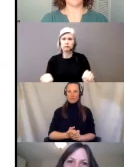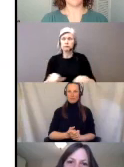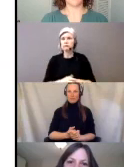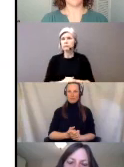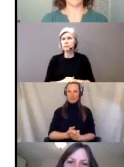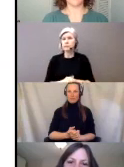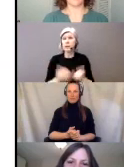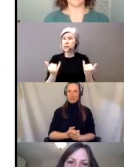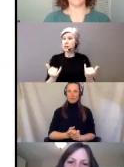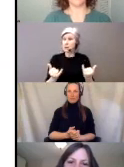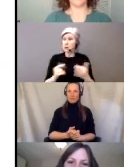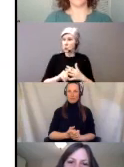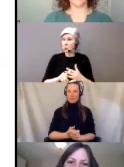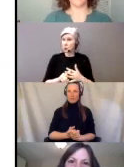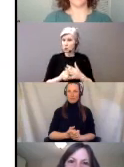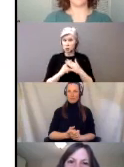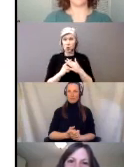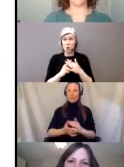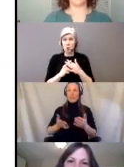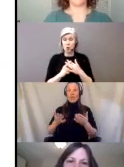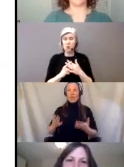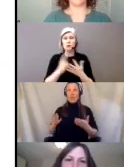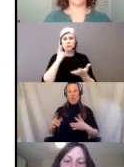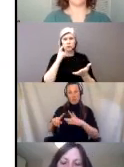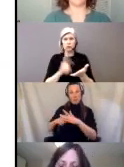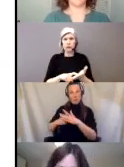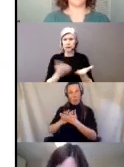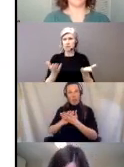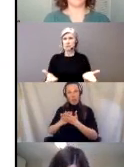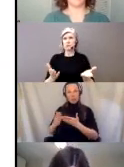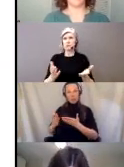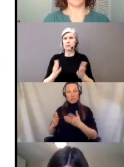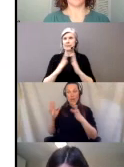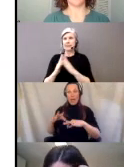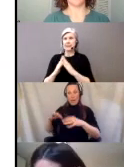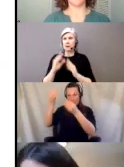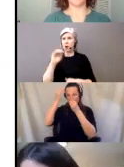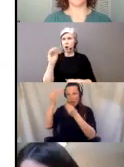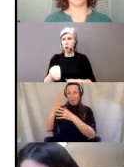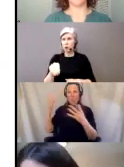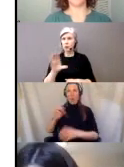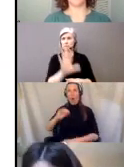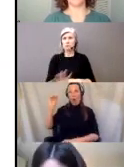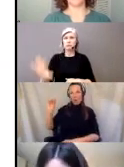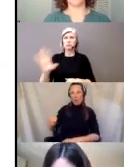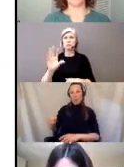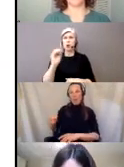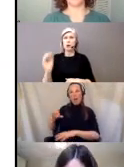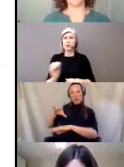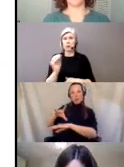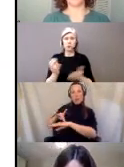As we begin, we would like to recognize that Ottawa and across the province, we live, work, and play on traditional